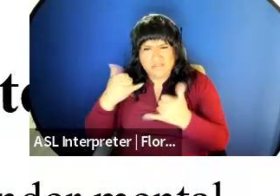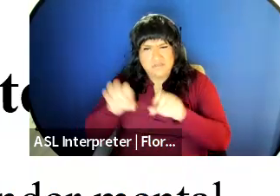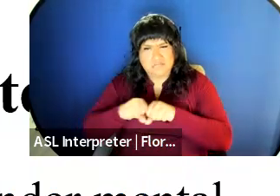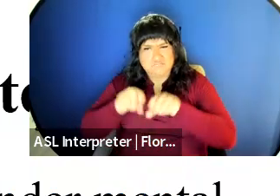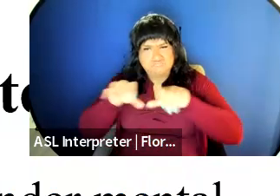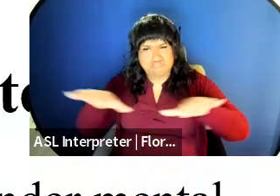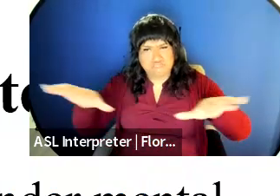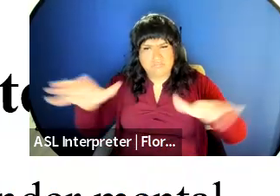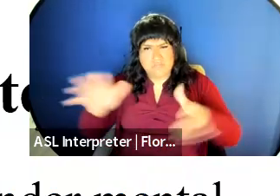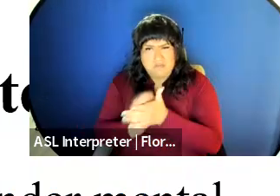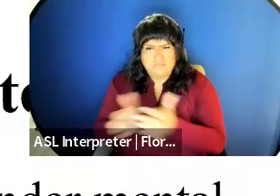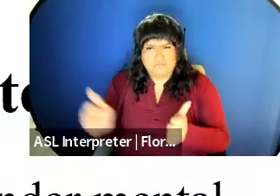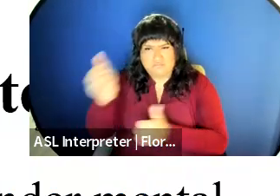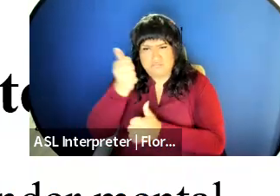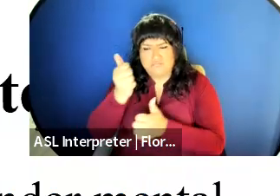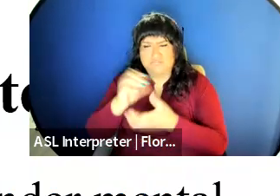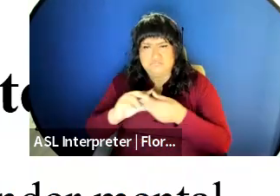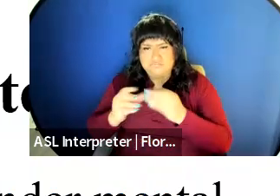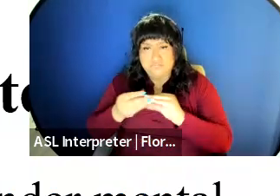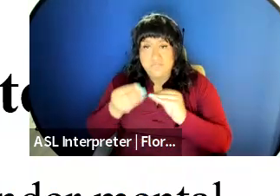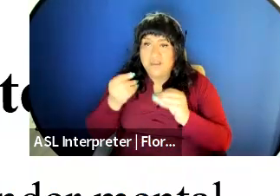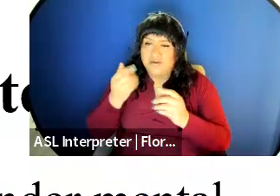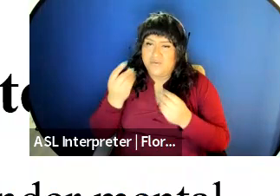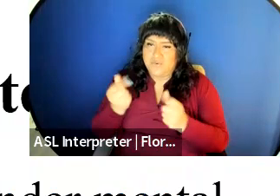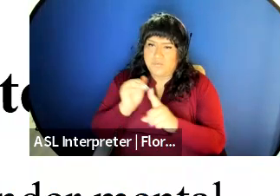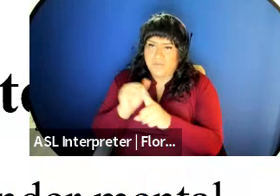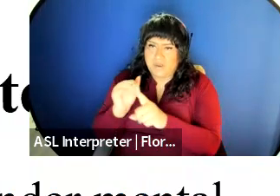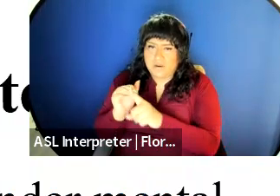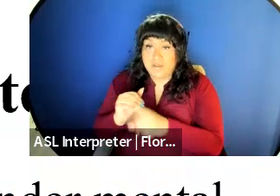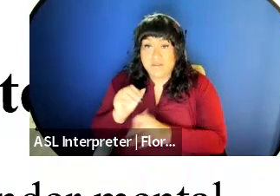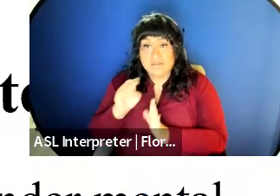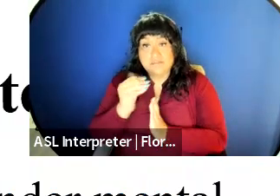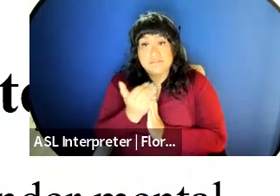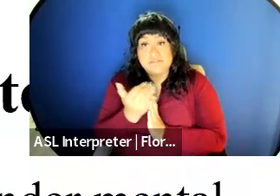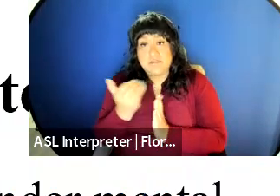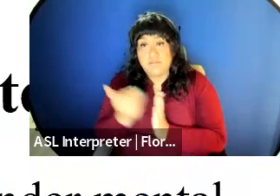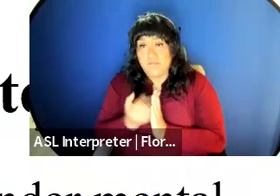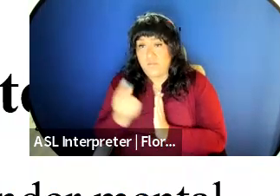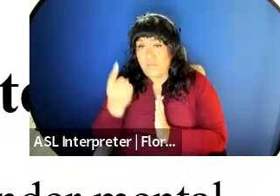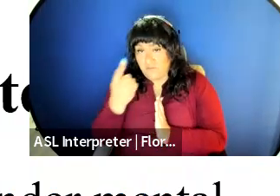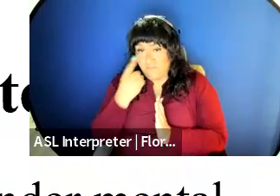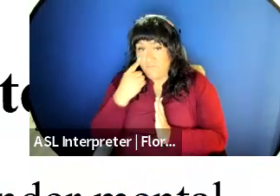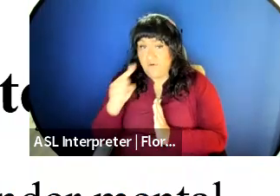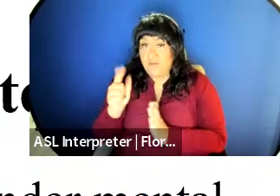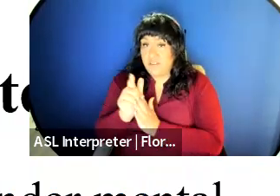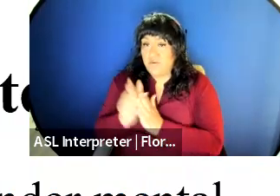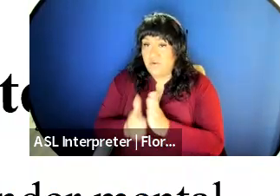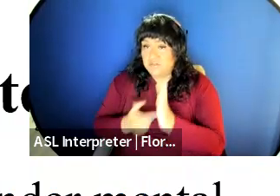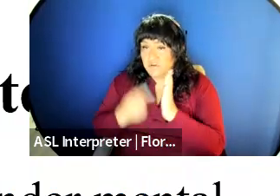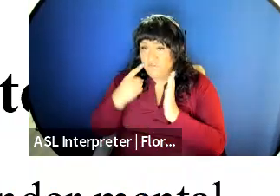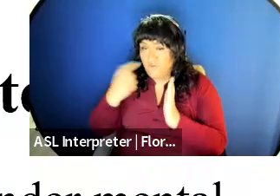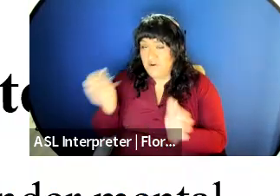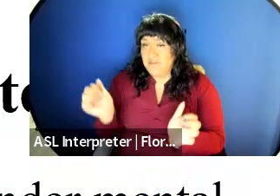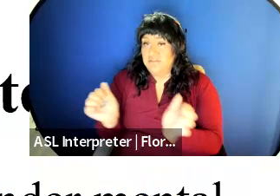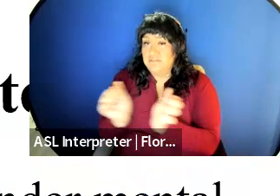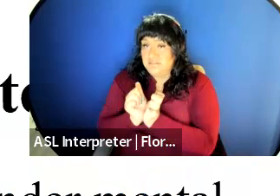just a quick reminder of something you probably know already, but the step one legal criterion for detention under mental health laws is always that